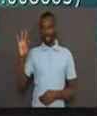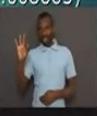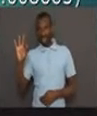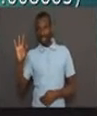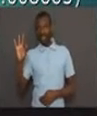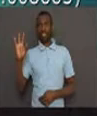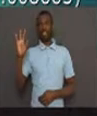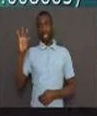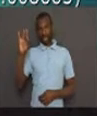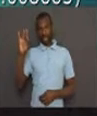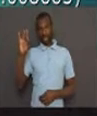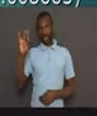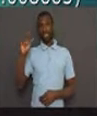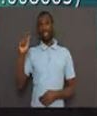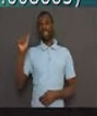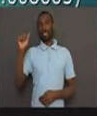6.051999